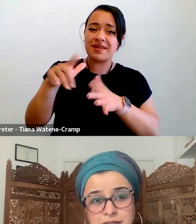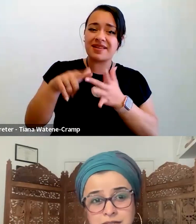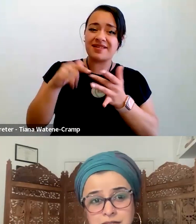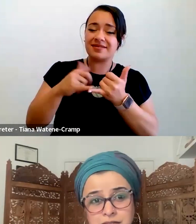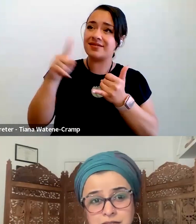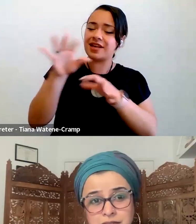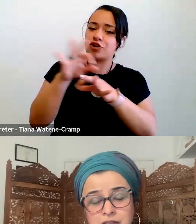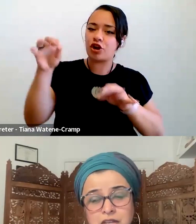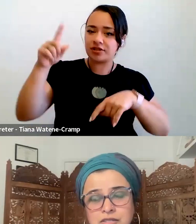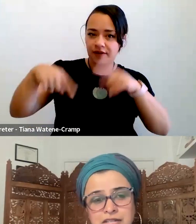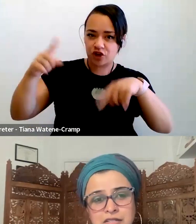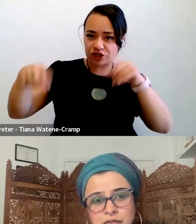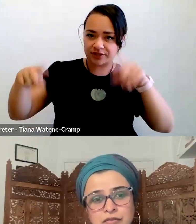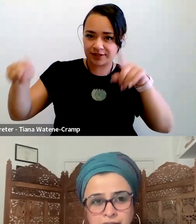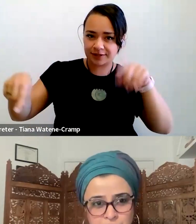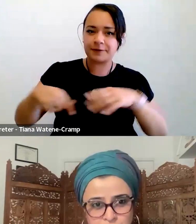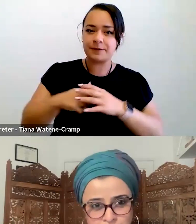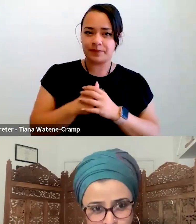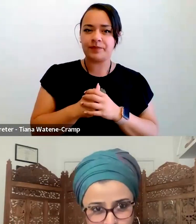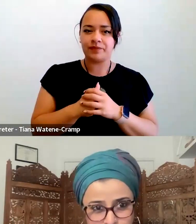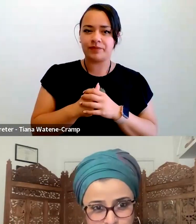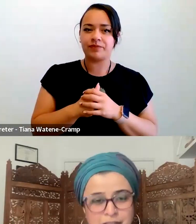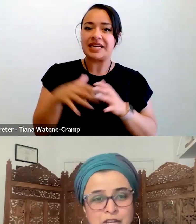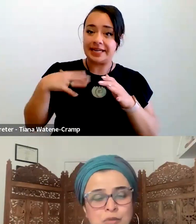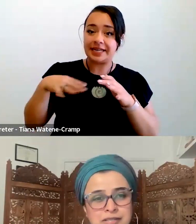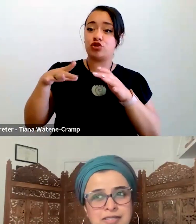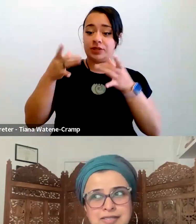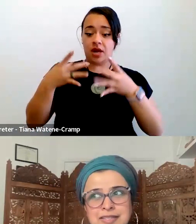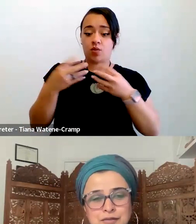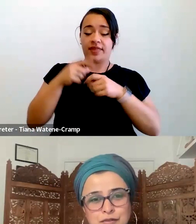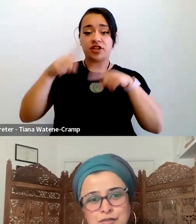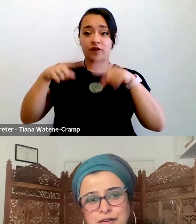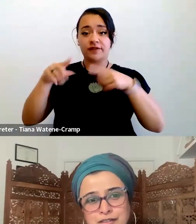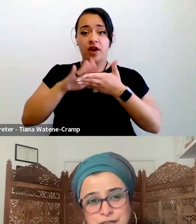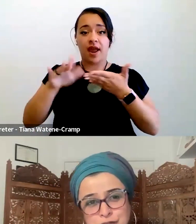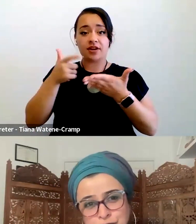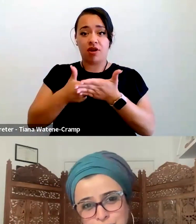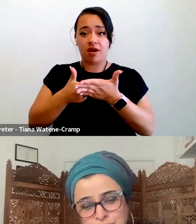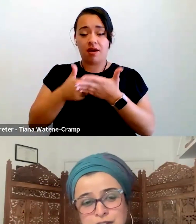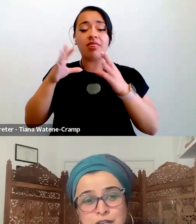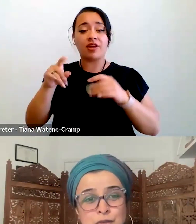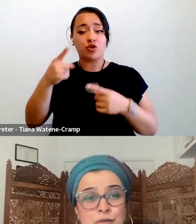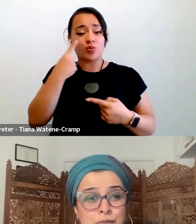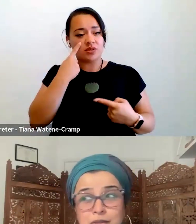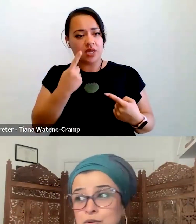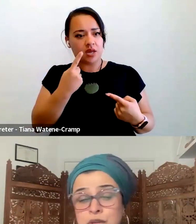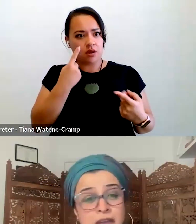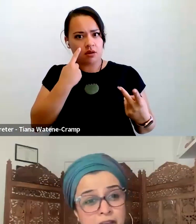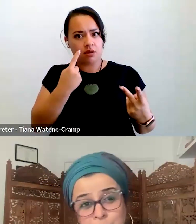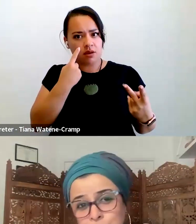the choices. Start diversifying HR and you will start seeing a diversification